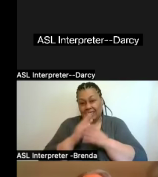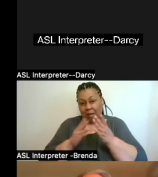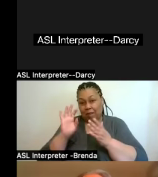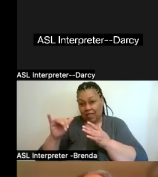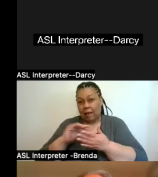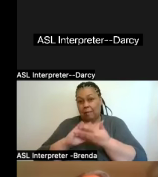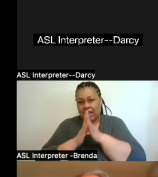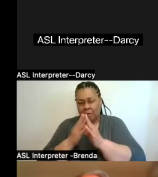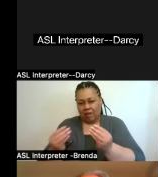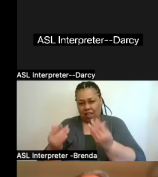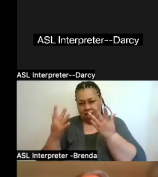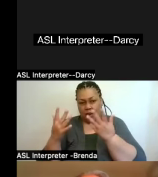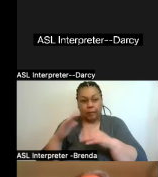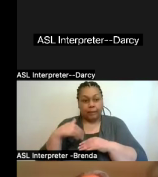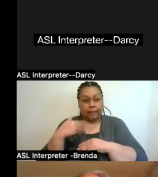Next.